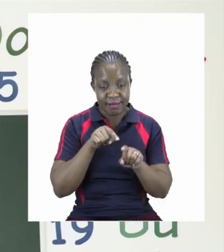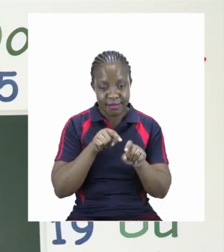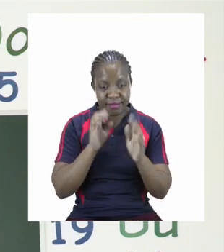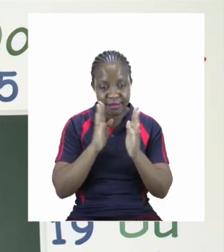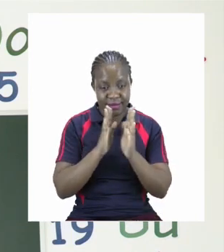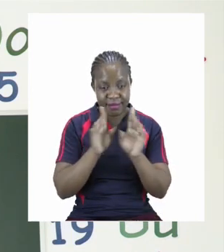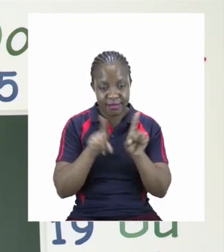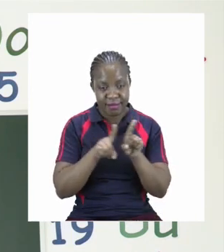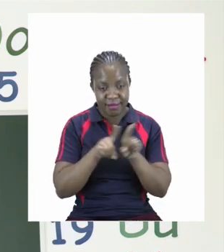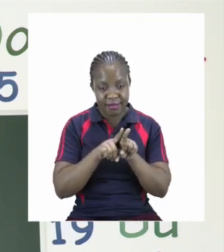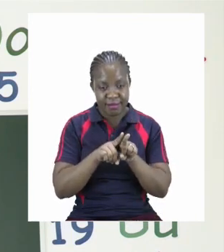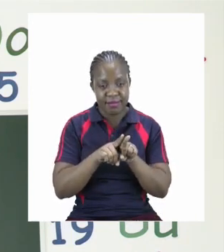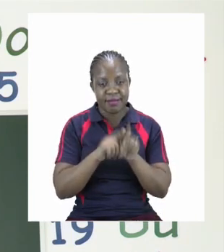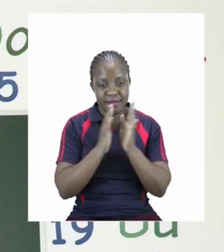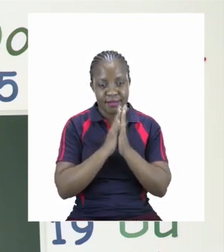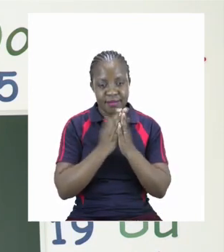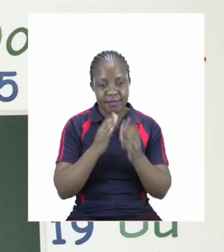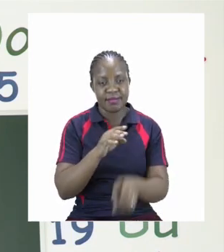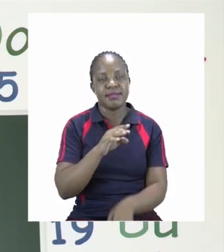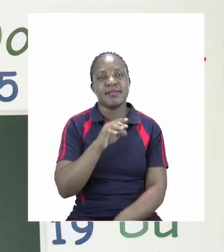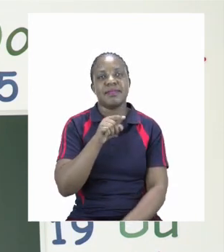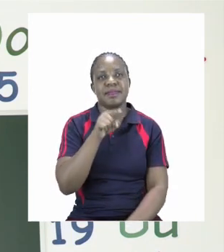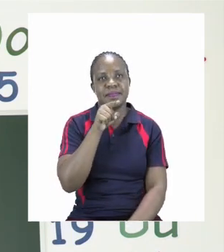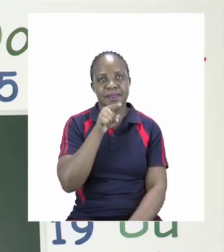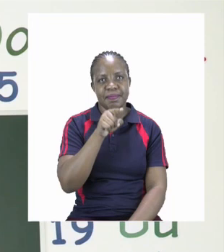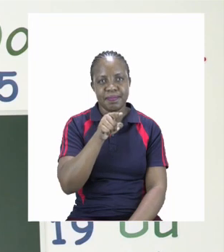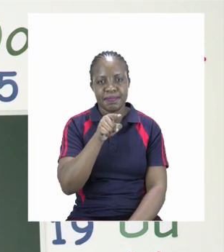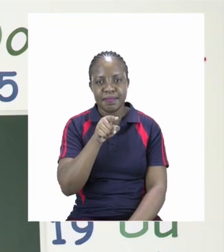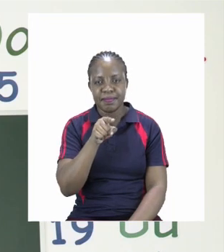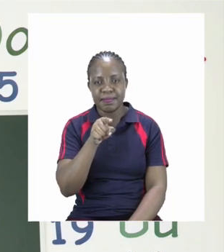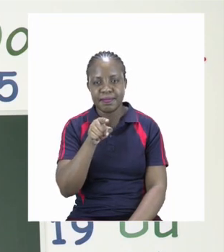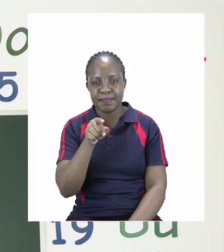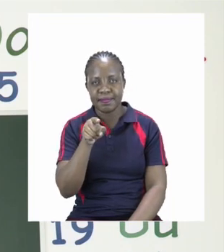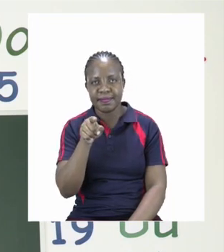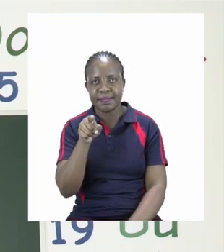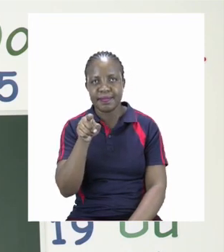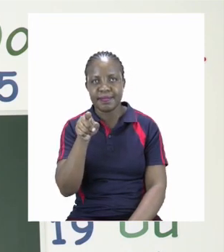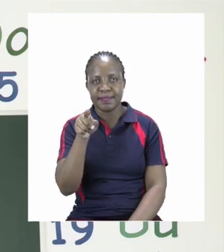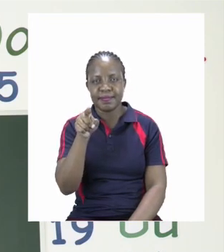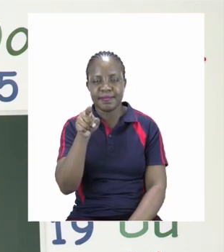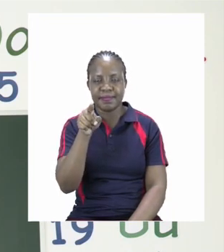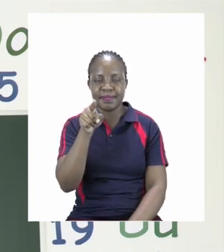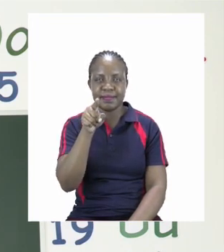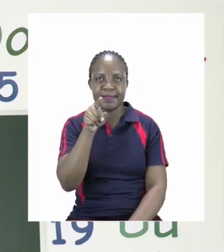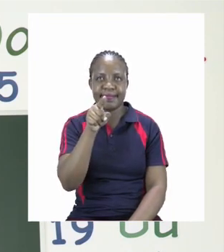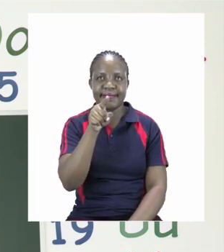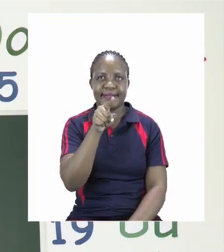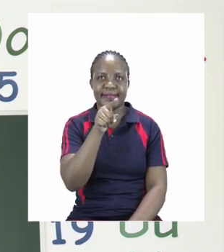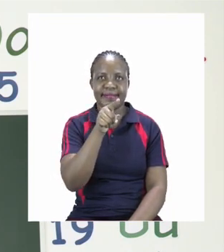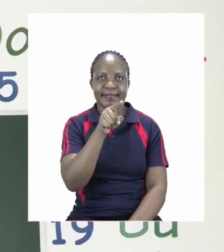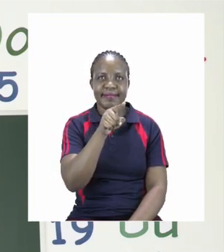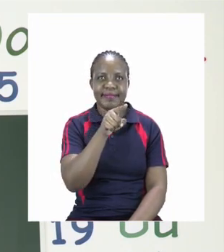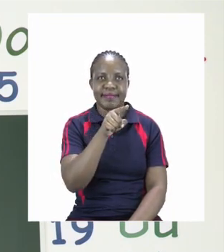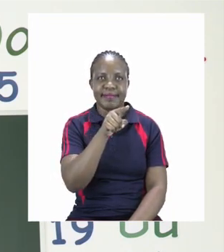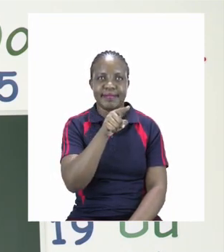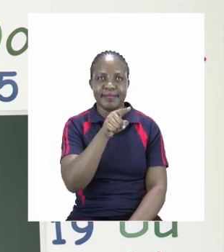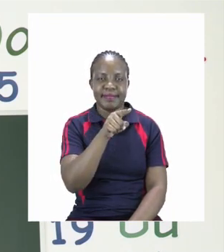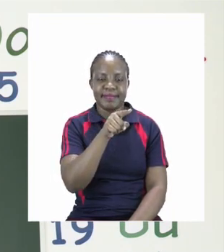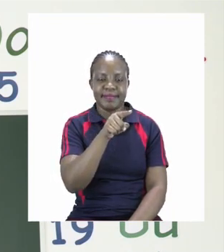booklet. So let us go. We go across and